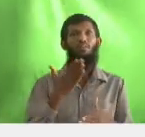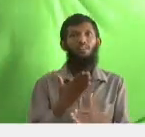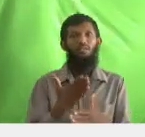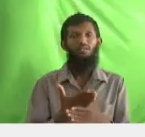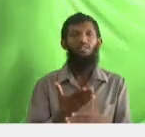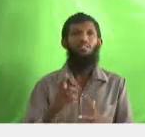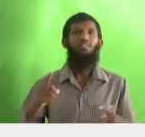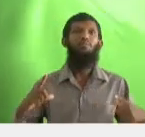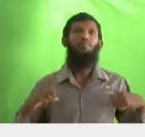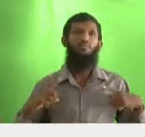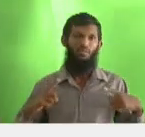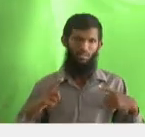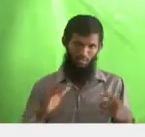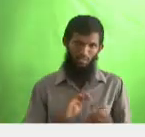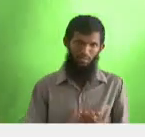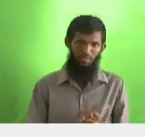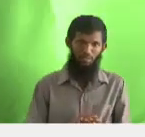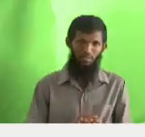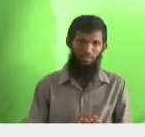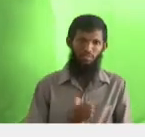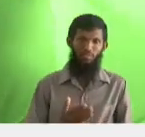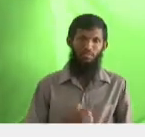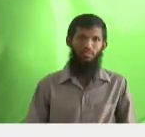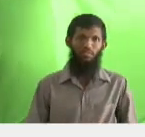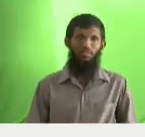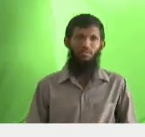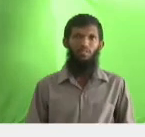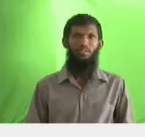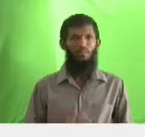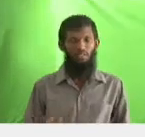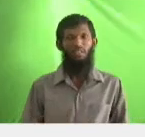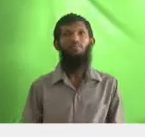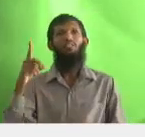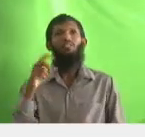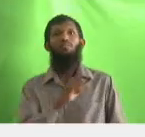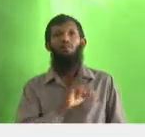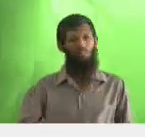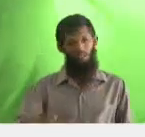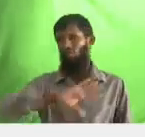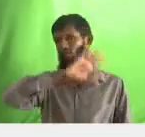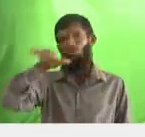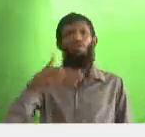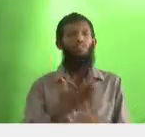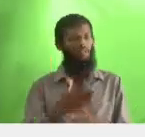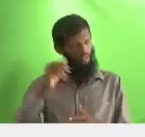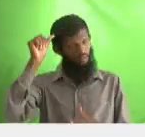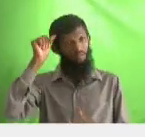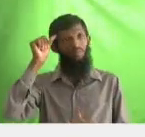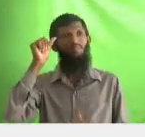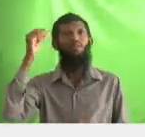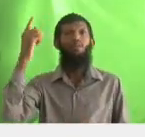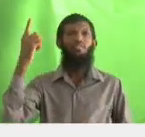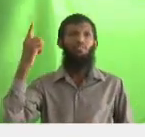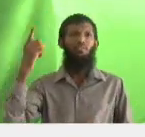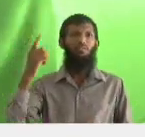have prepared for that day. And be conscious of the Almighty, for indeed He is all-knowing of what